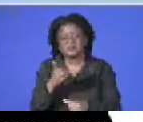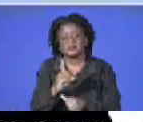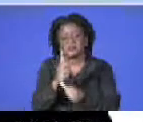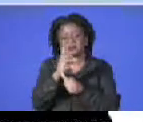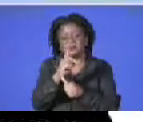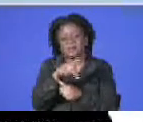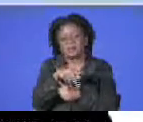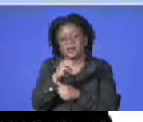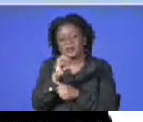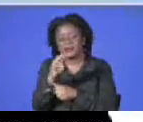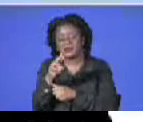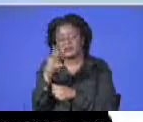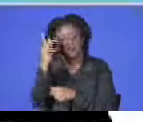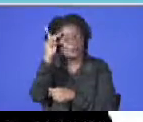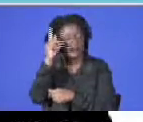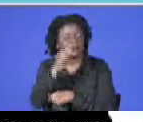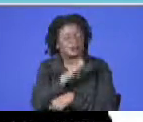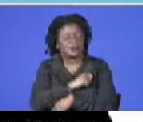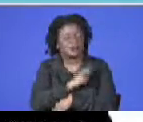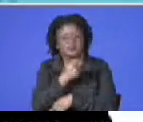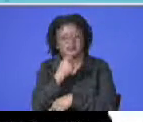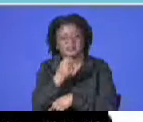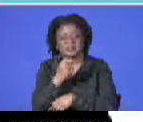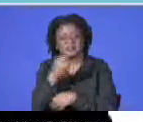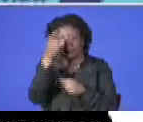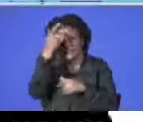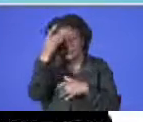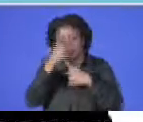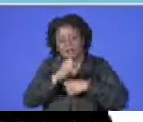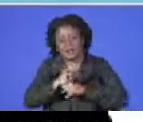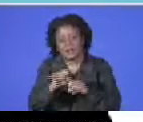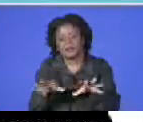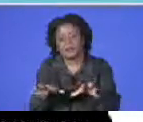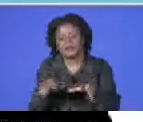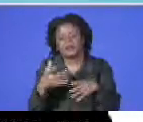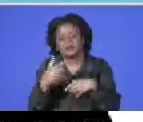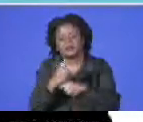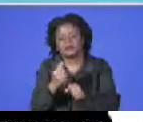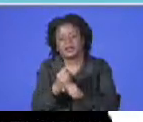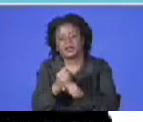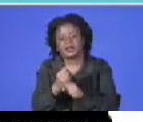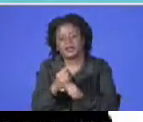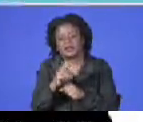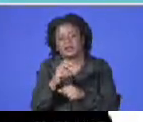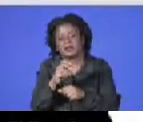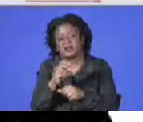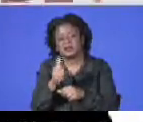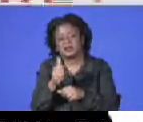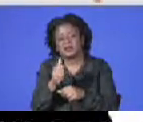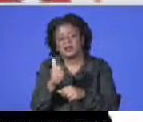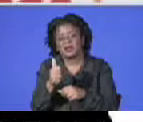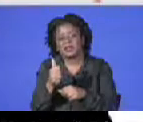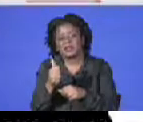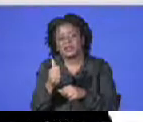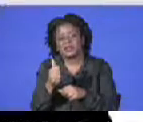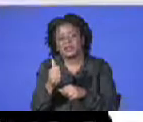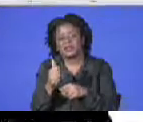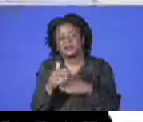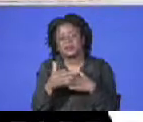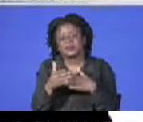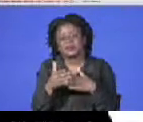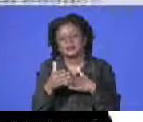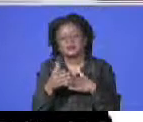pandemic, along with the impact of Hurricane Dorian, are setting the stage for yet another unprecedented budget necessary to